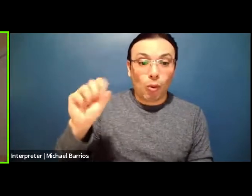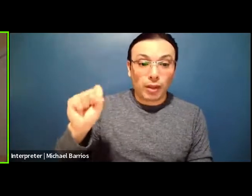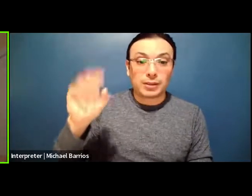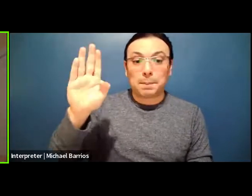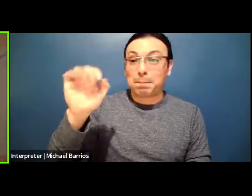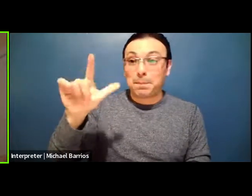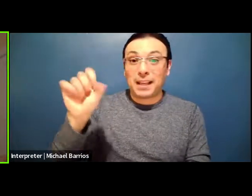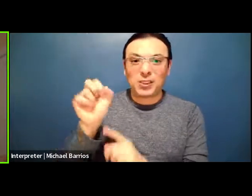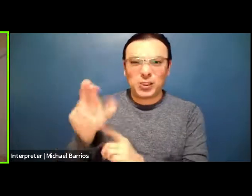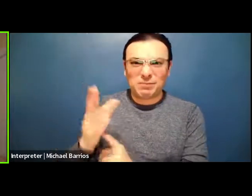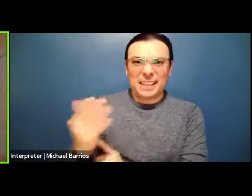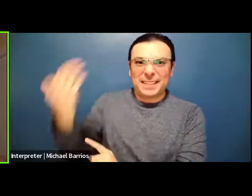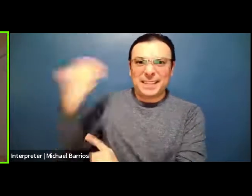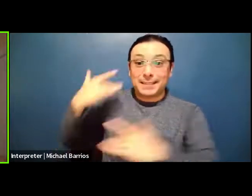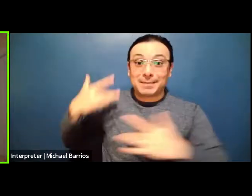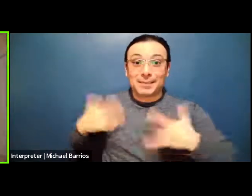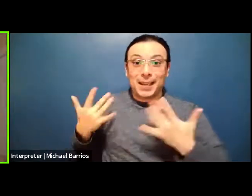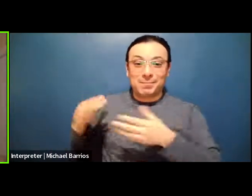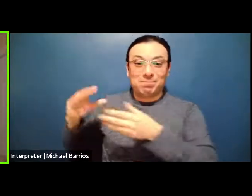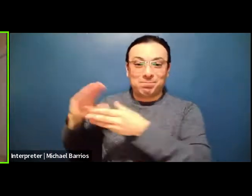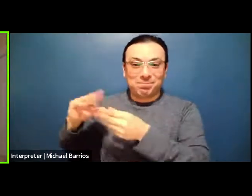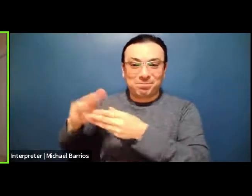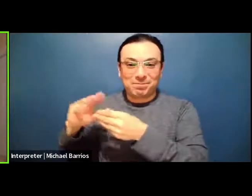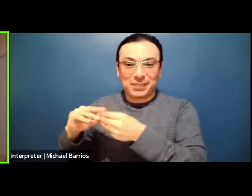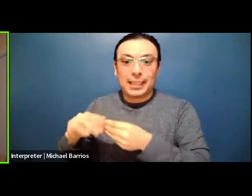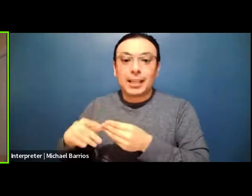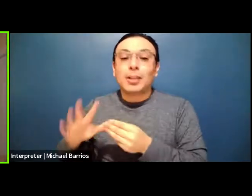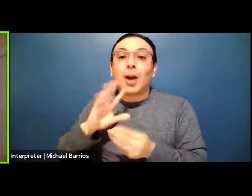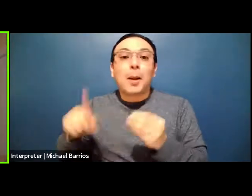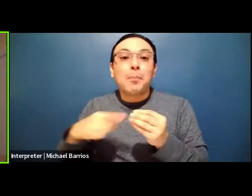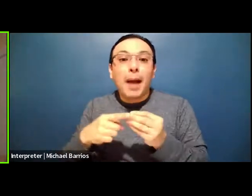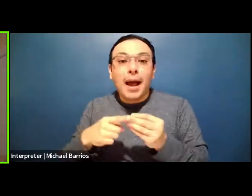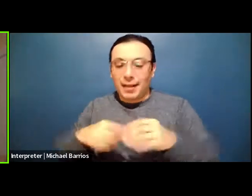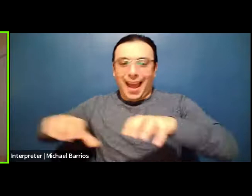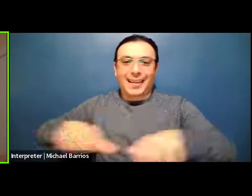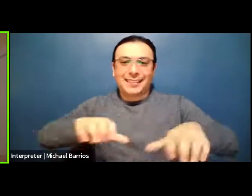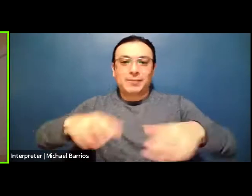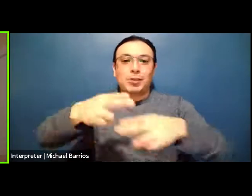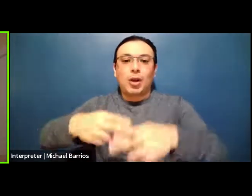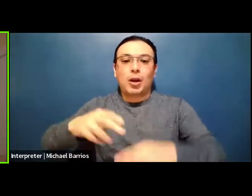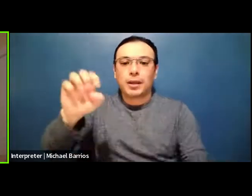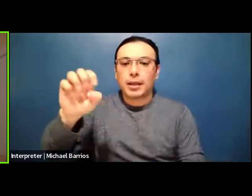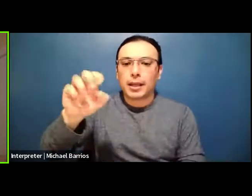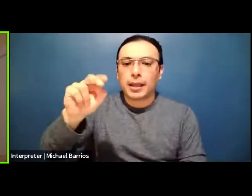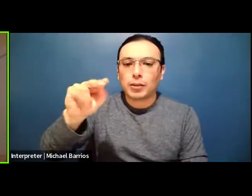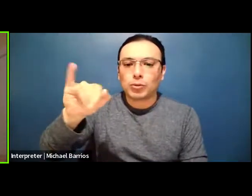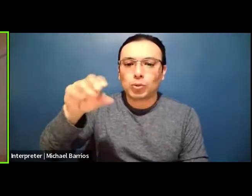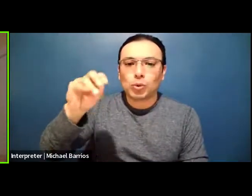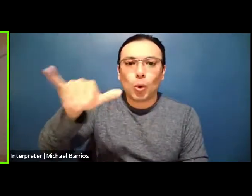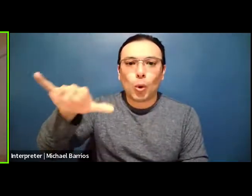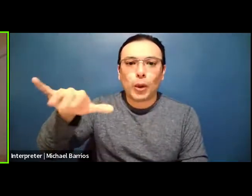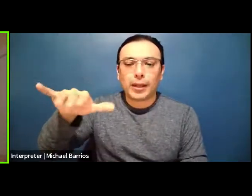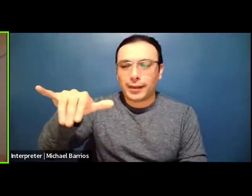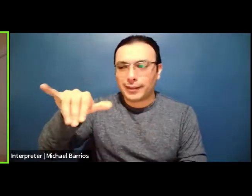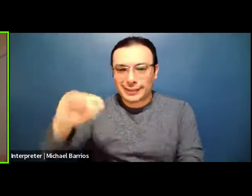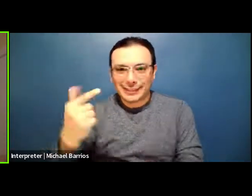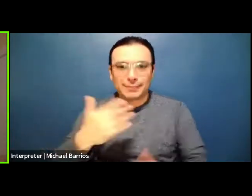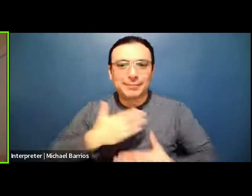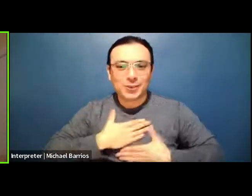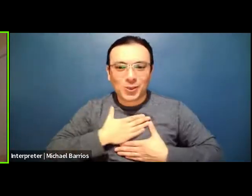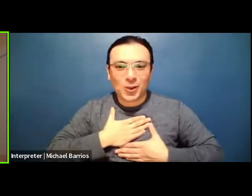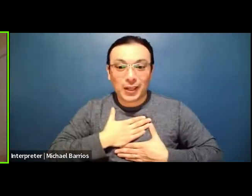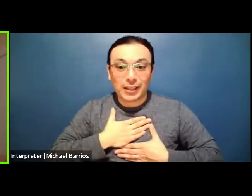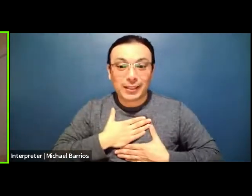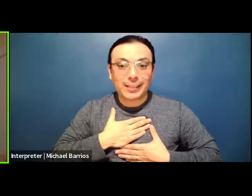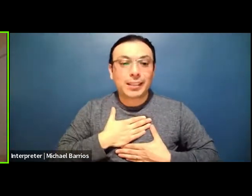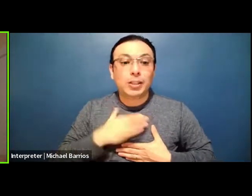we talked about the activity of enjoying. Julia said, quote, "There are